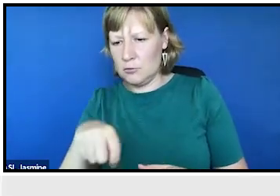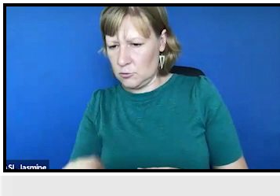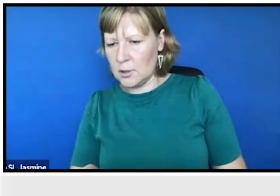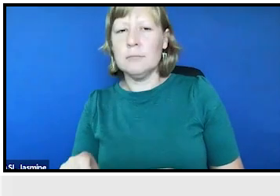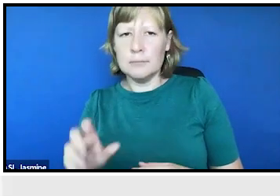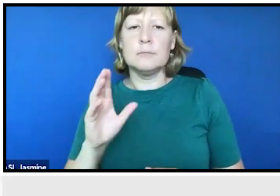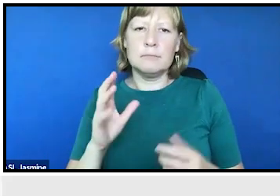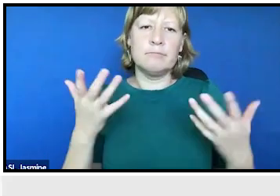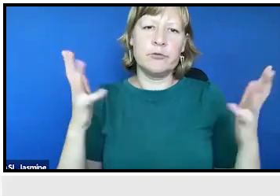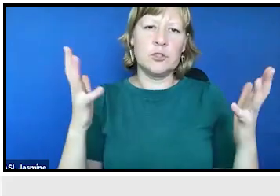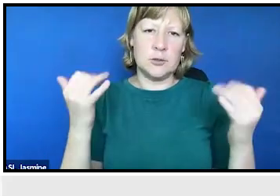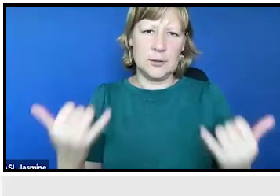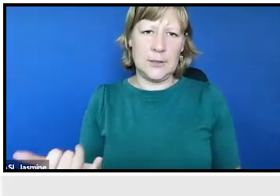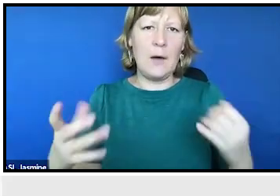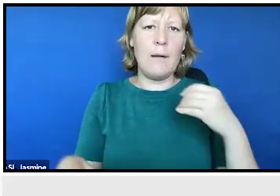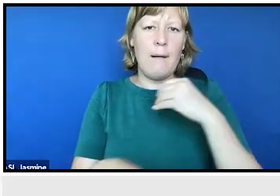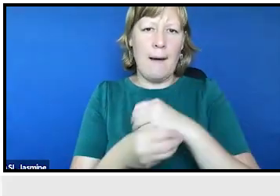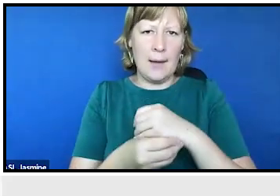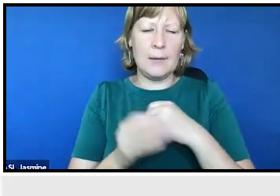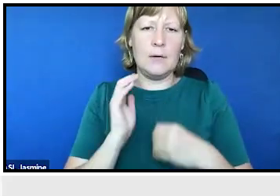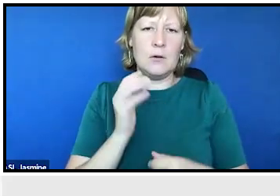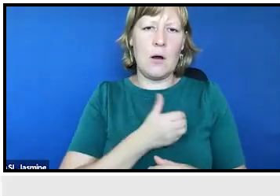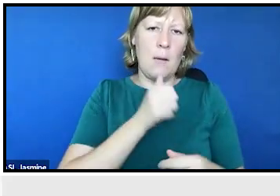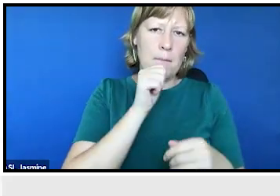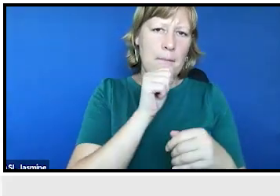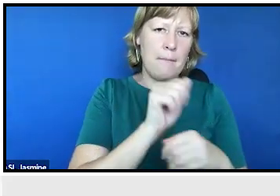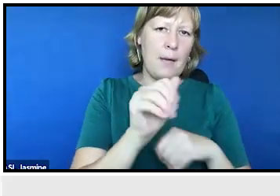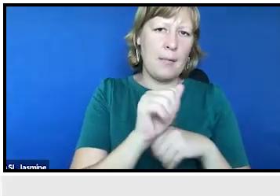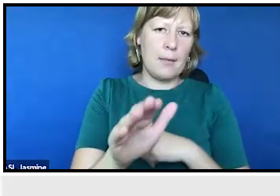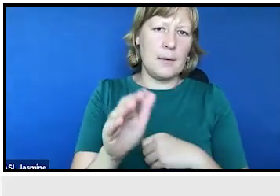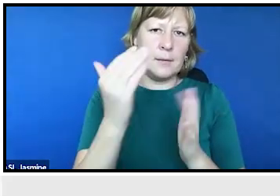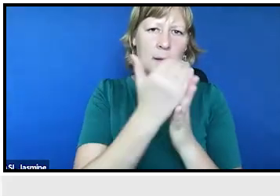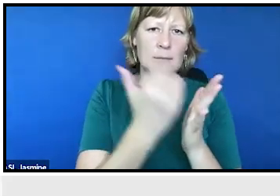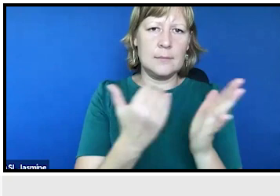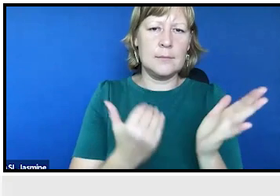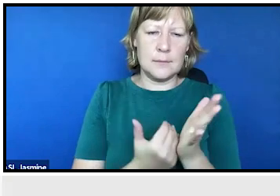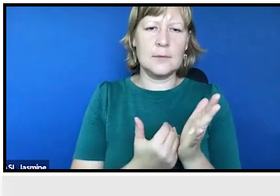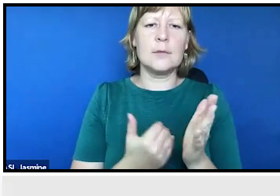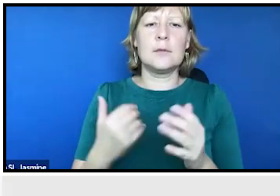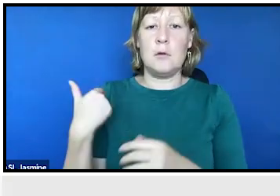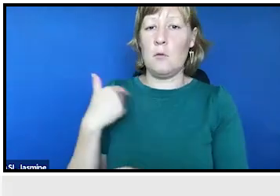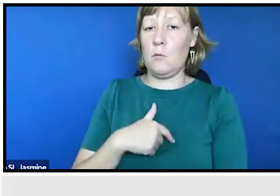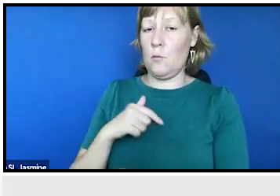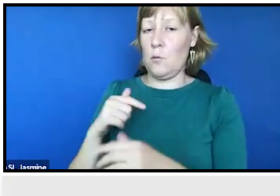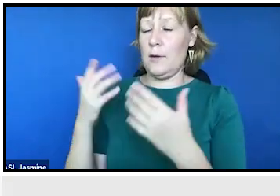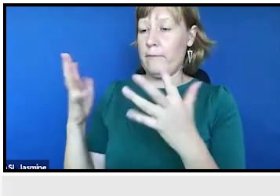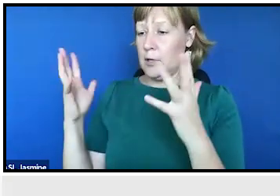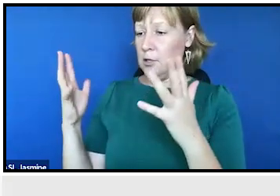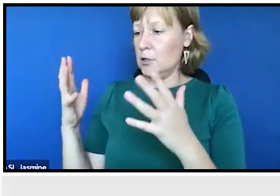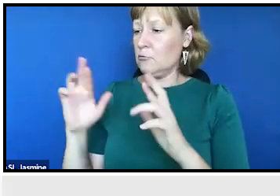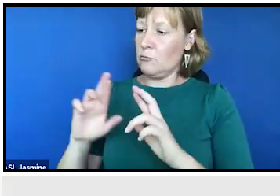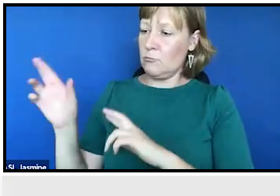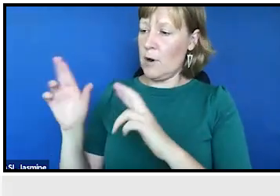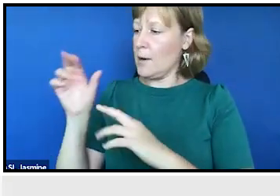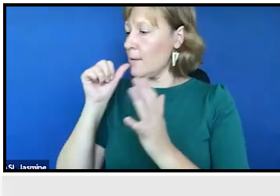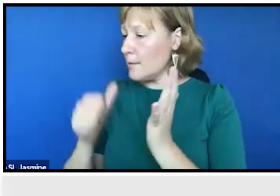it says, babe, you've been added to our mailing list, you've selected, and as soon as we publish our newsletter on our end, you'll receive it as well. So